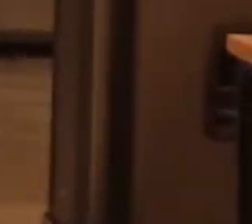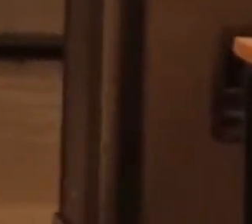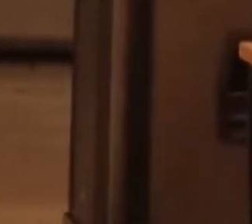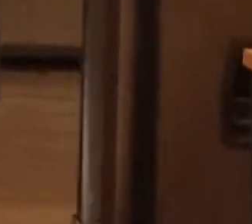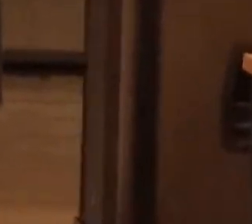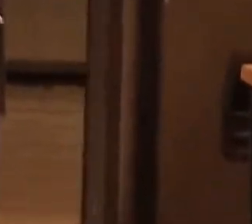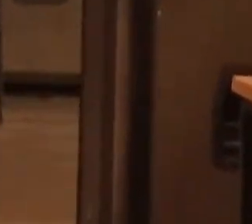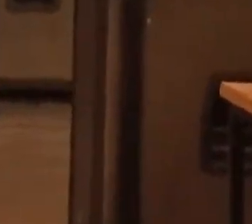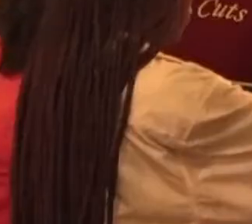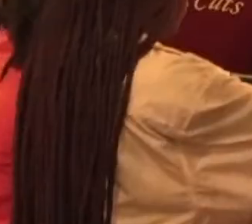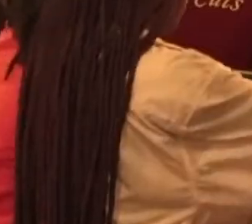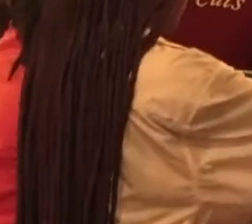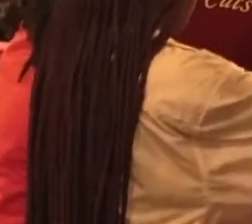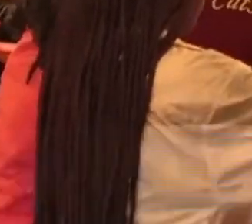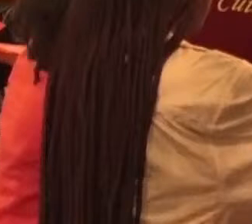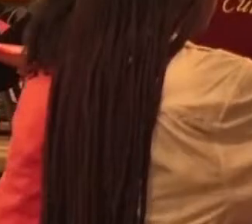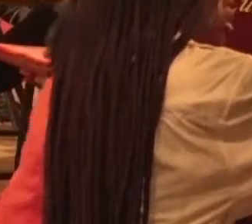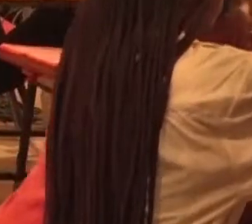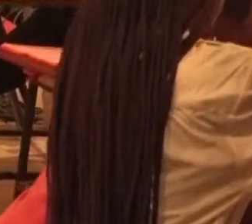runway shows,